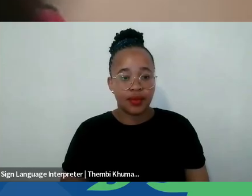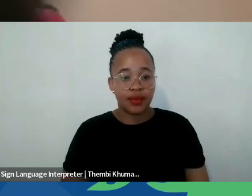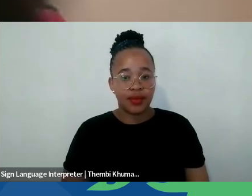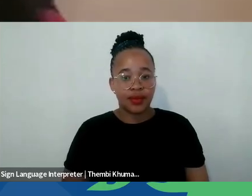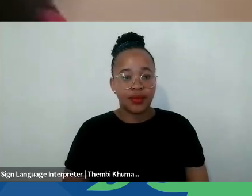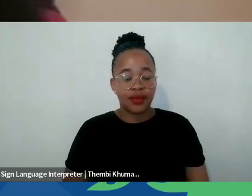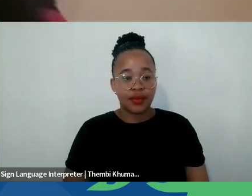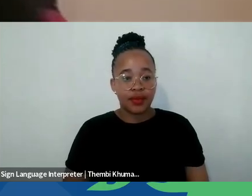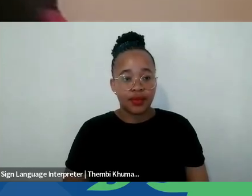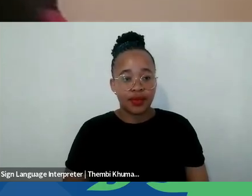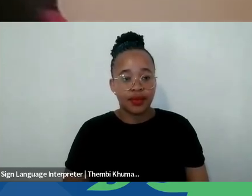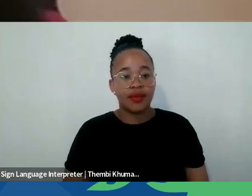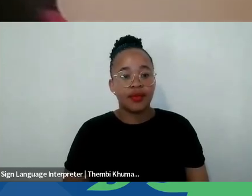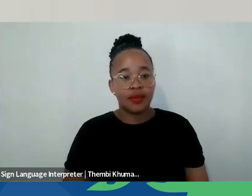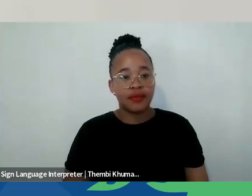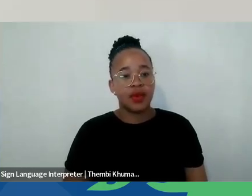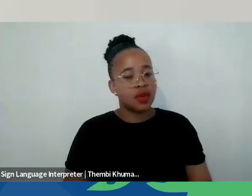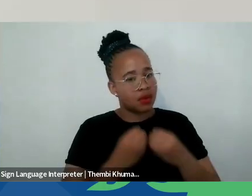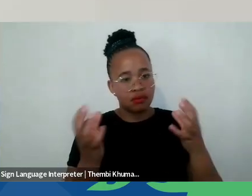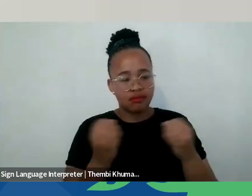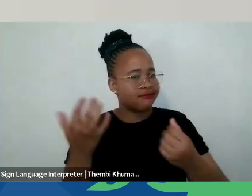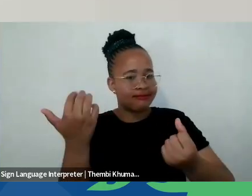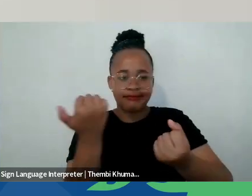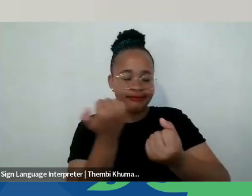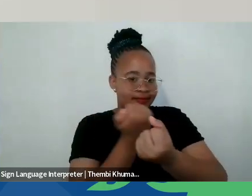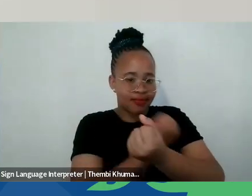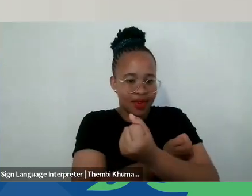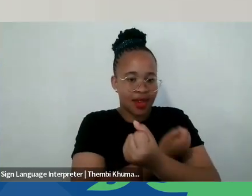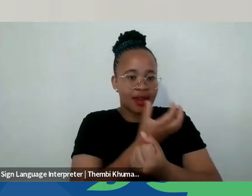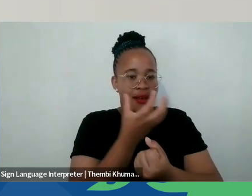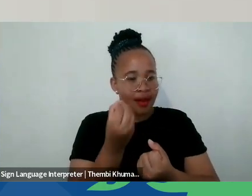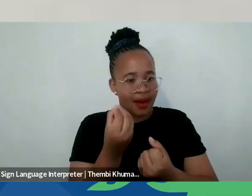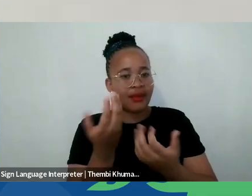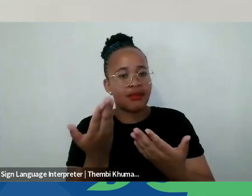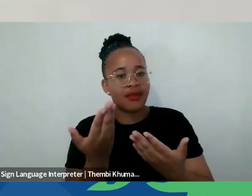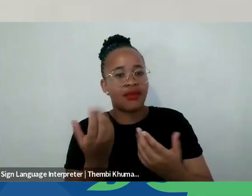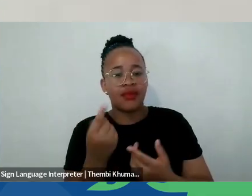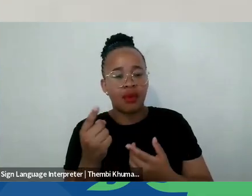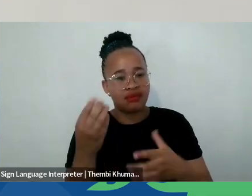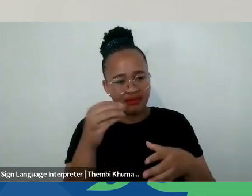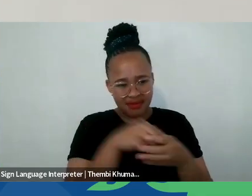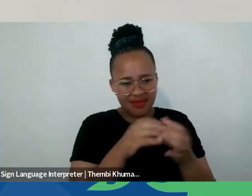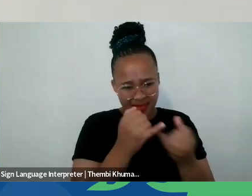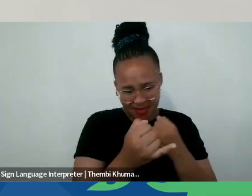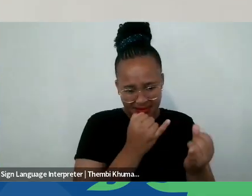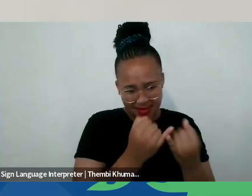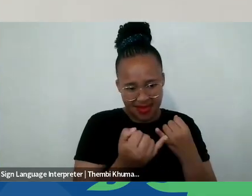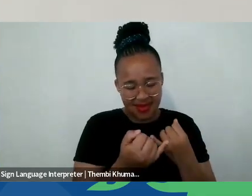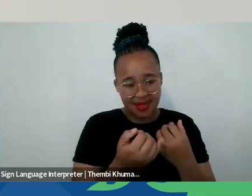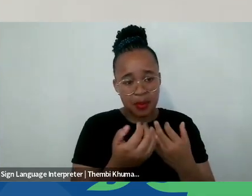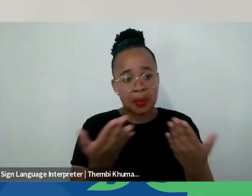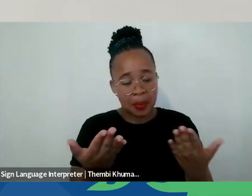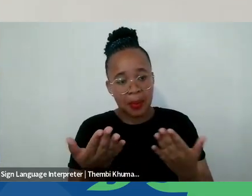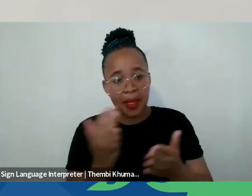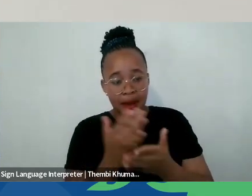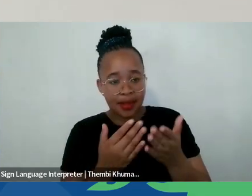so much. There are drugs that's used to enhance sexual. I mean, the other thing about crystal meth is that